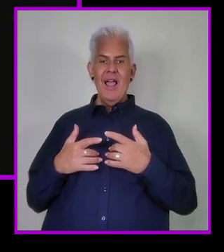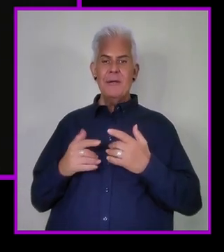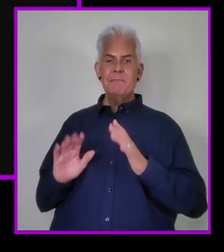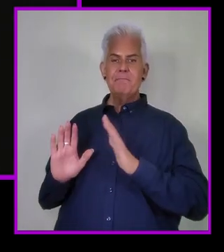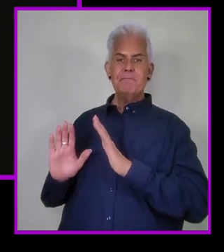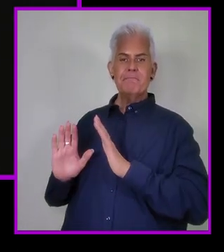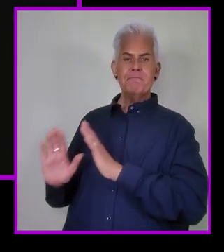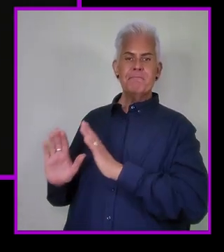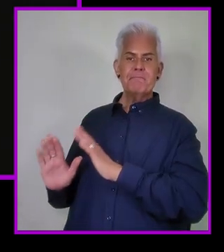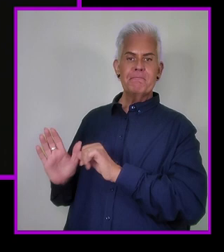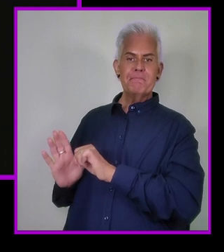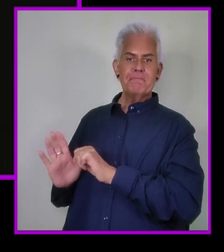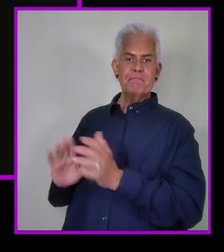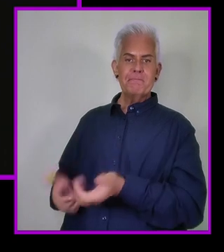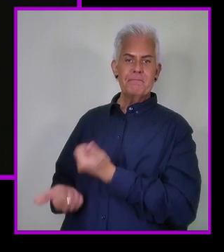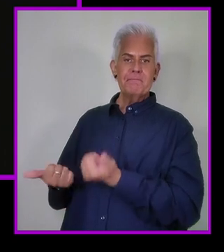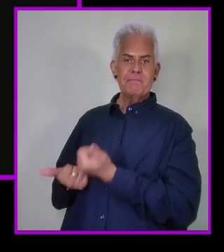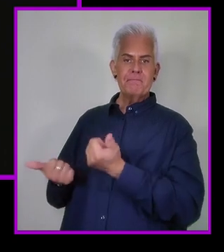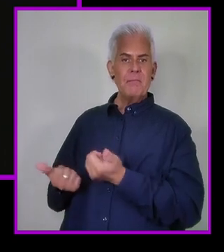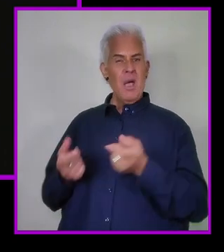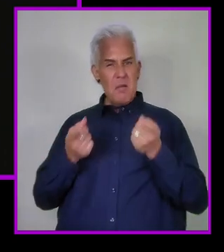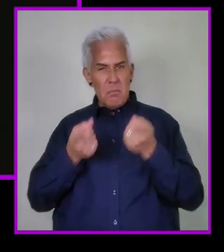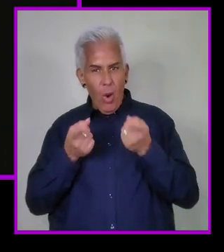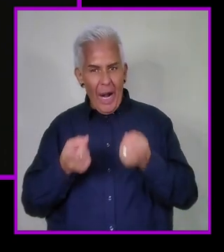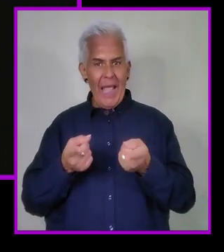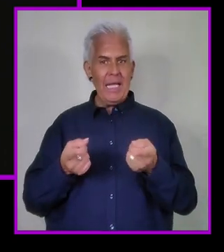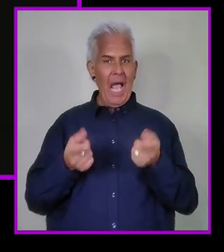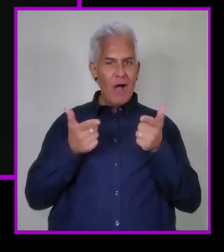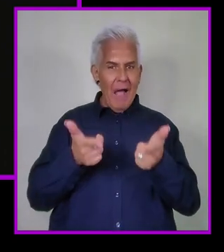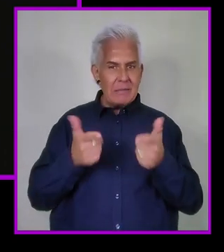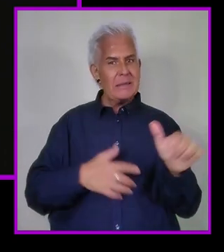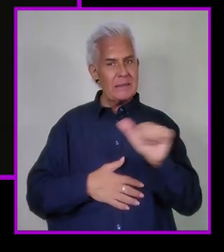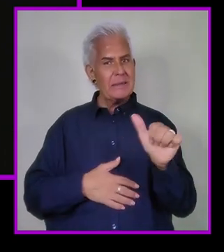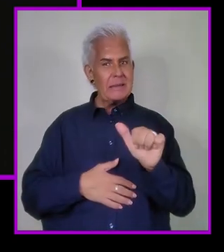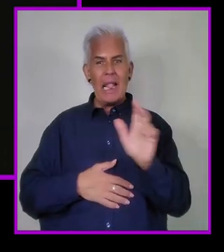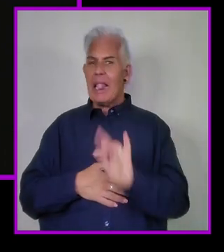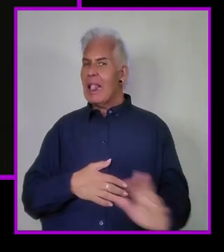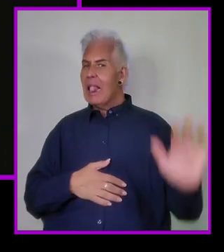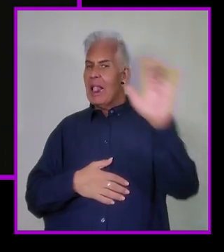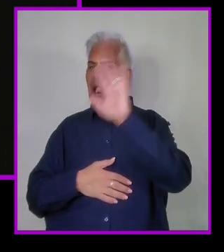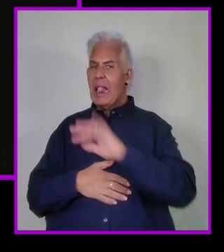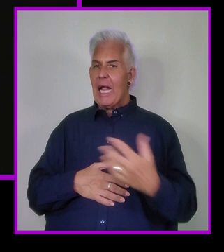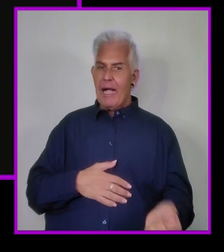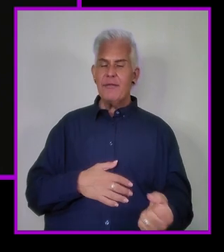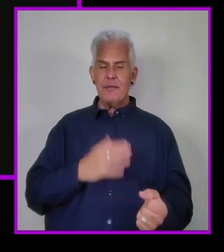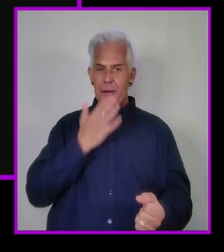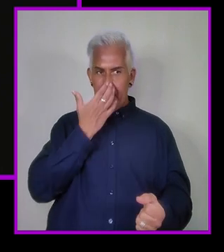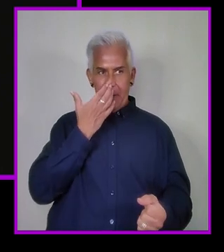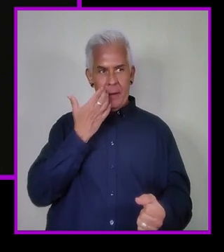bit of demons, but I do think that bullying and harassment is still something, sadly, something people face today.